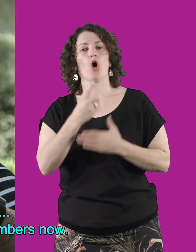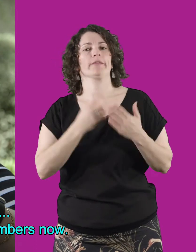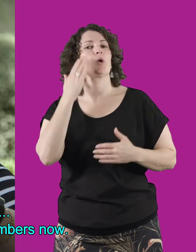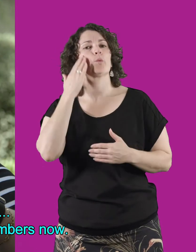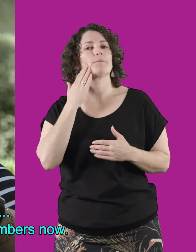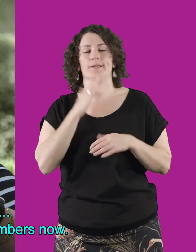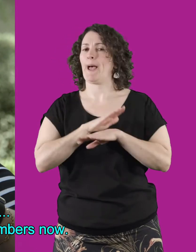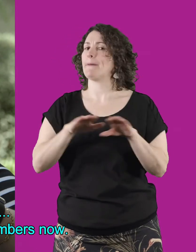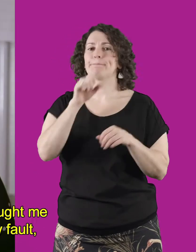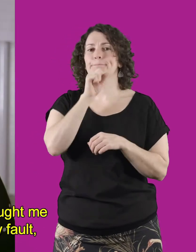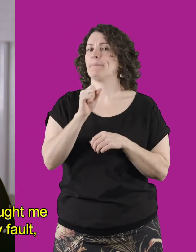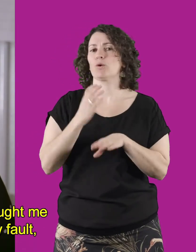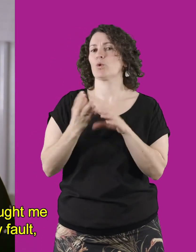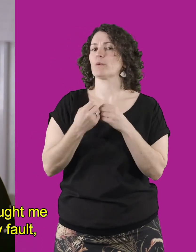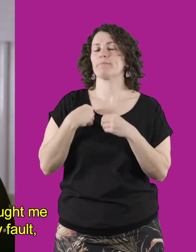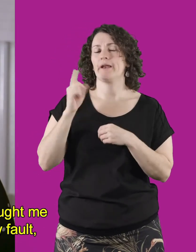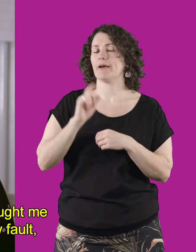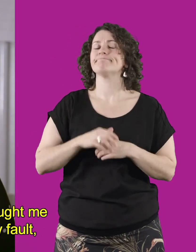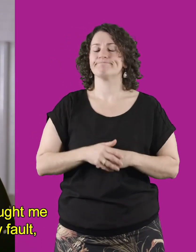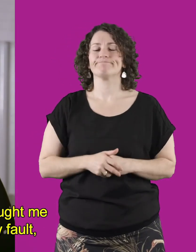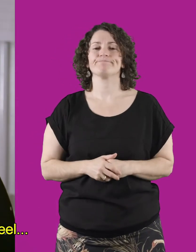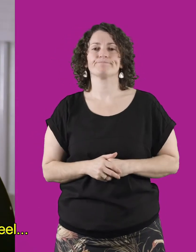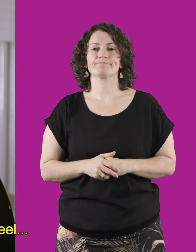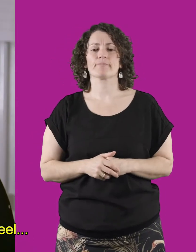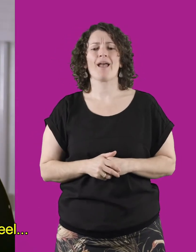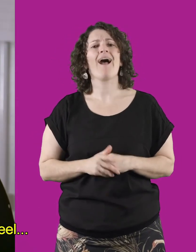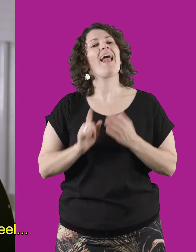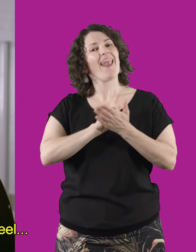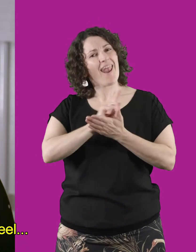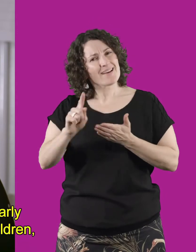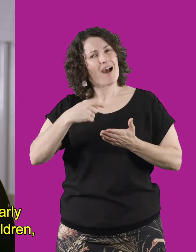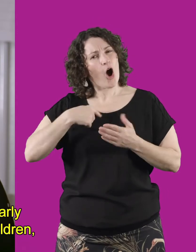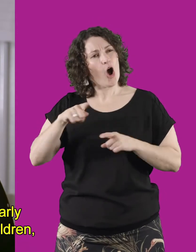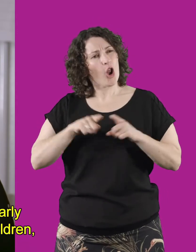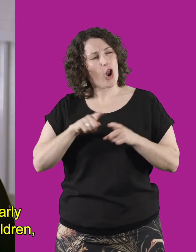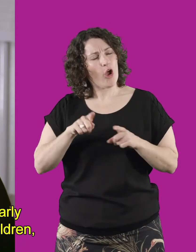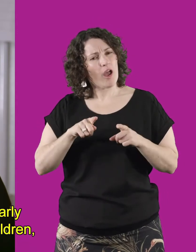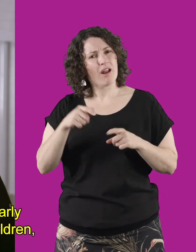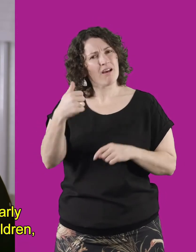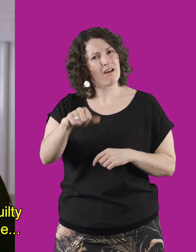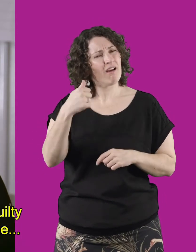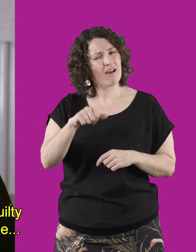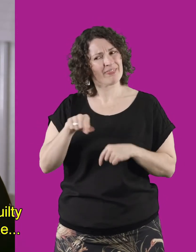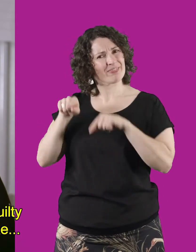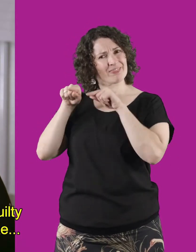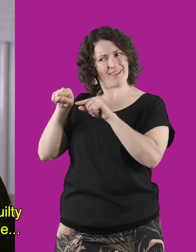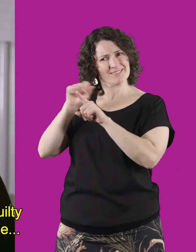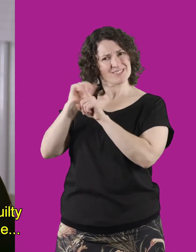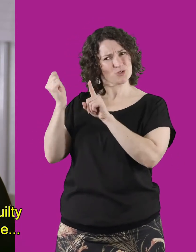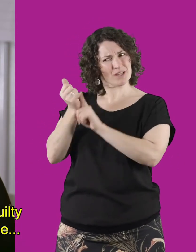female-only staff members now. The education taught me that it wasn't my fault because you feel, and particularly if you've got children, you feel